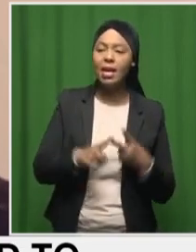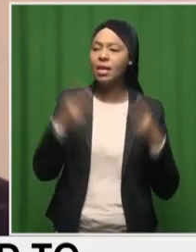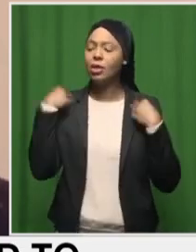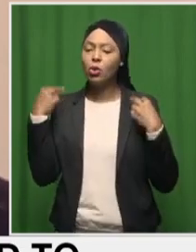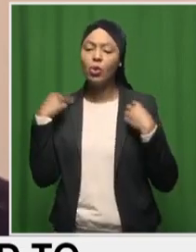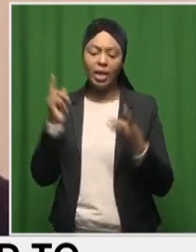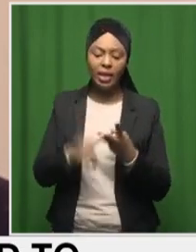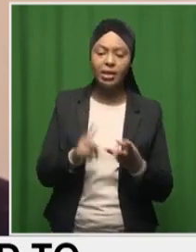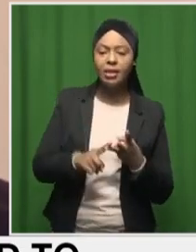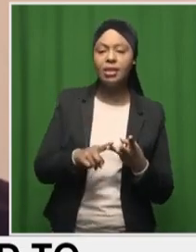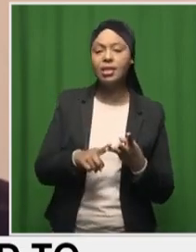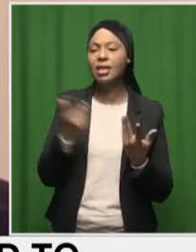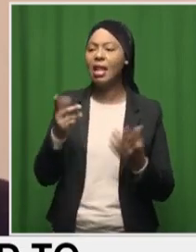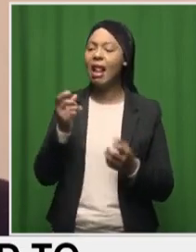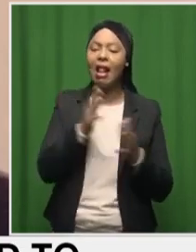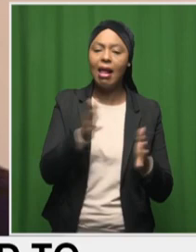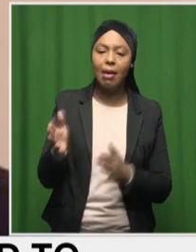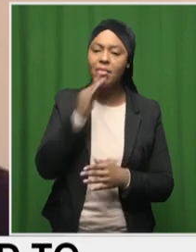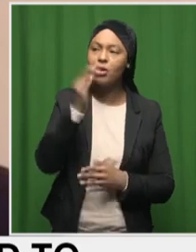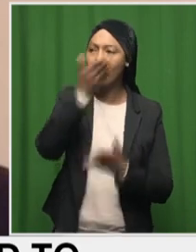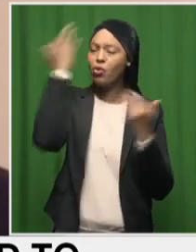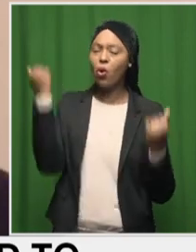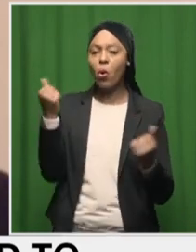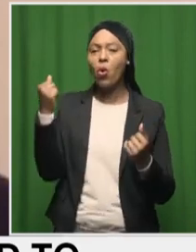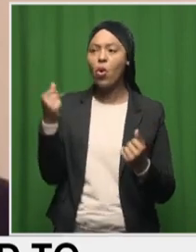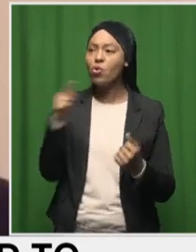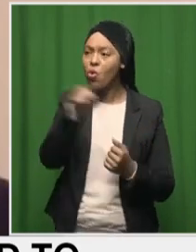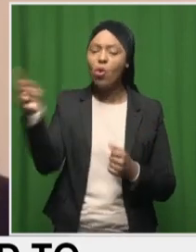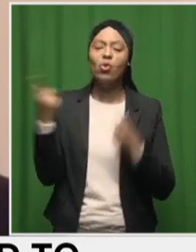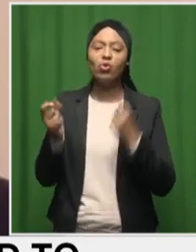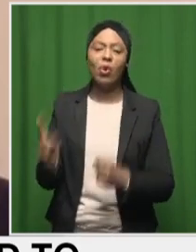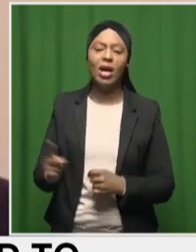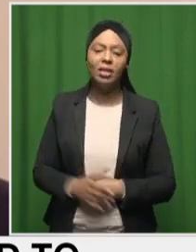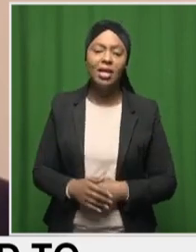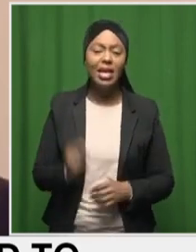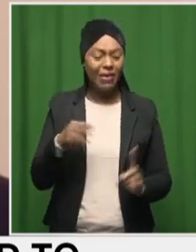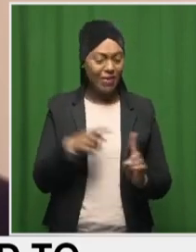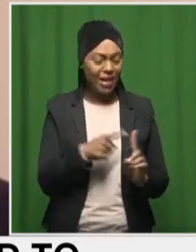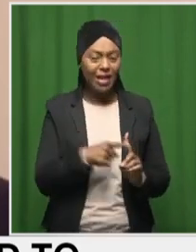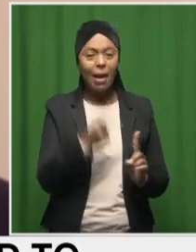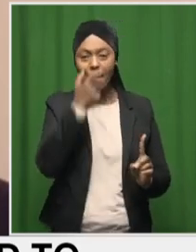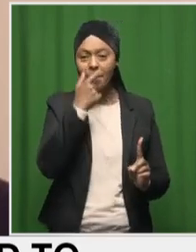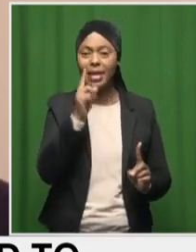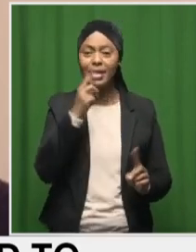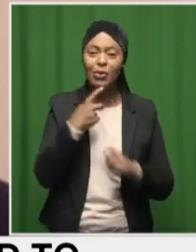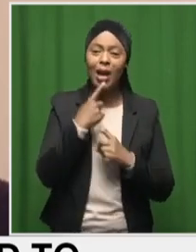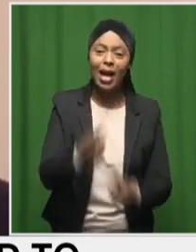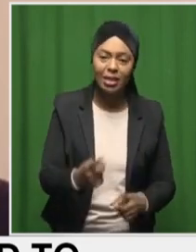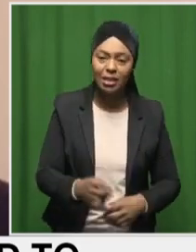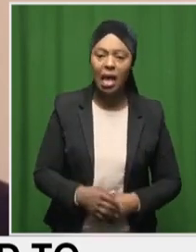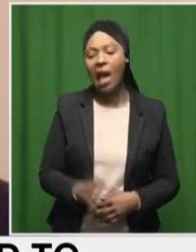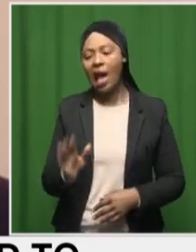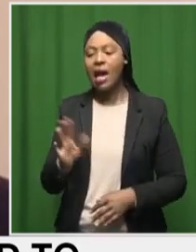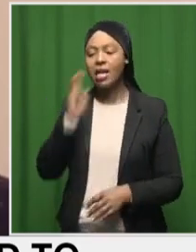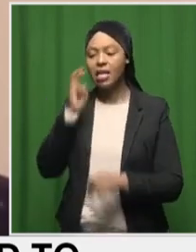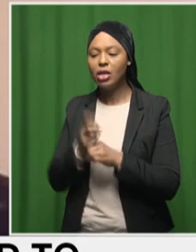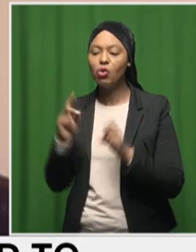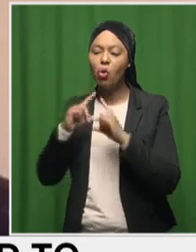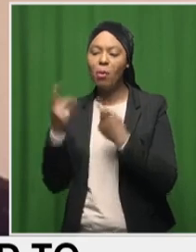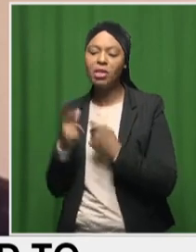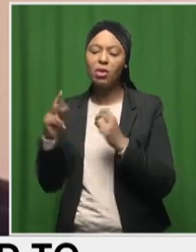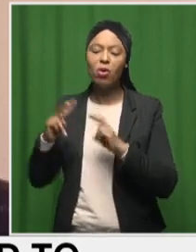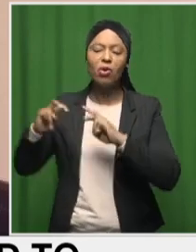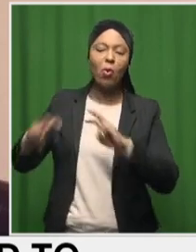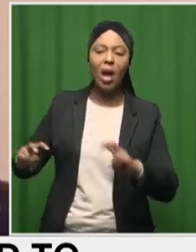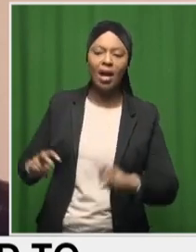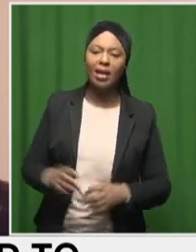and the head of this and the head of that. Every time that he has to answer, he appoints a commission of inquiry. What does he tell